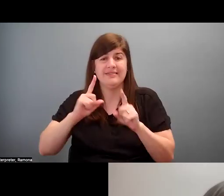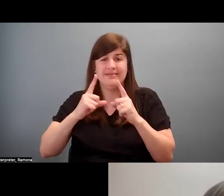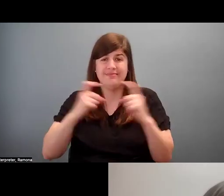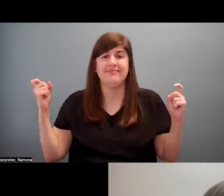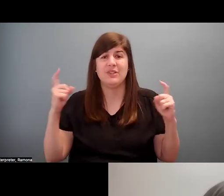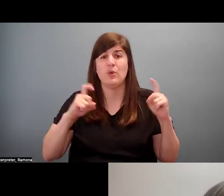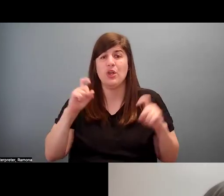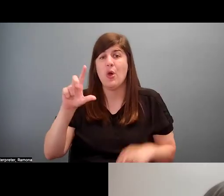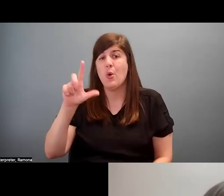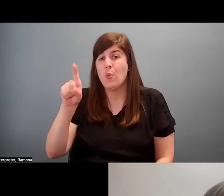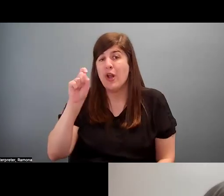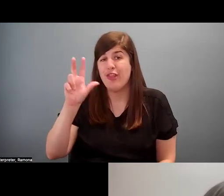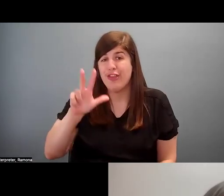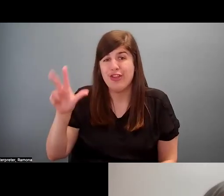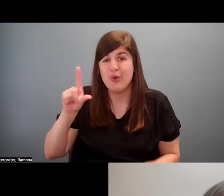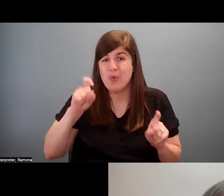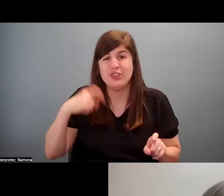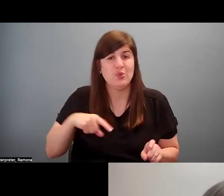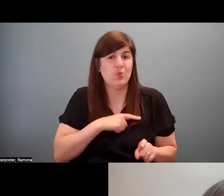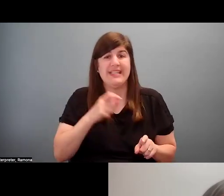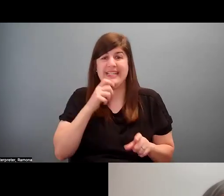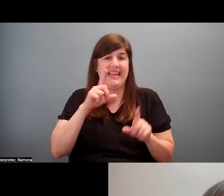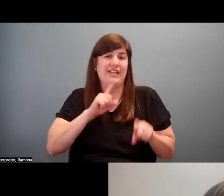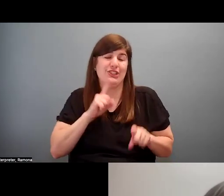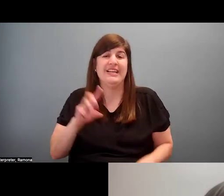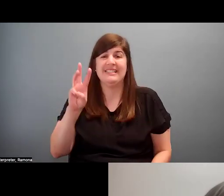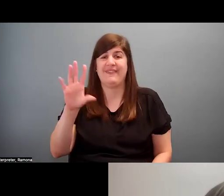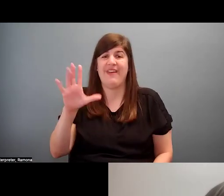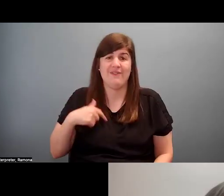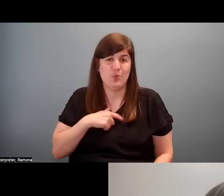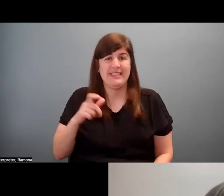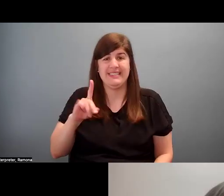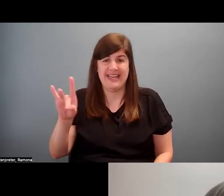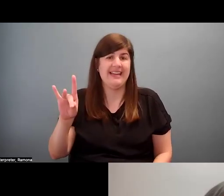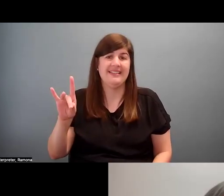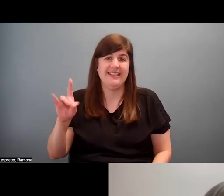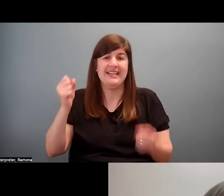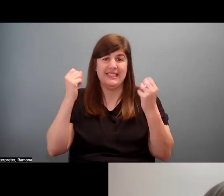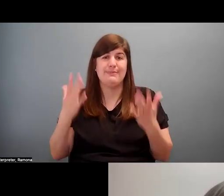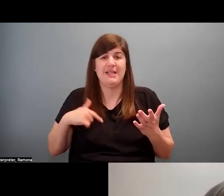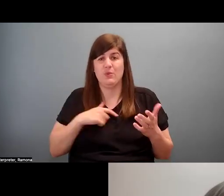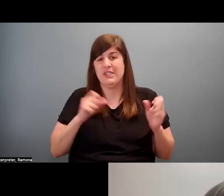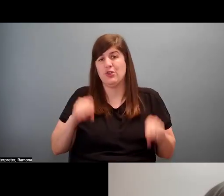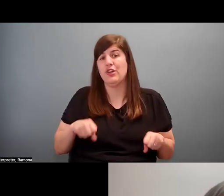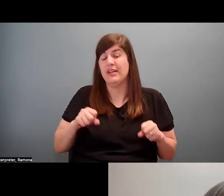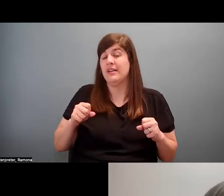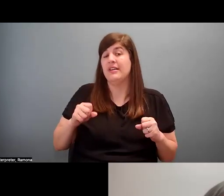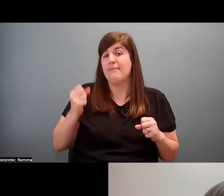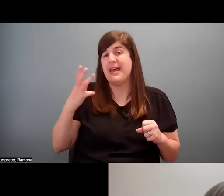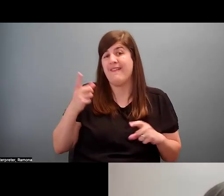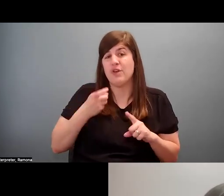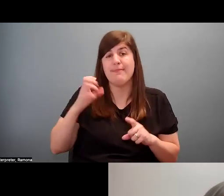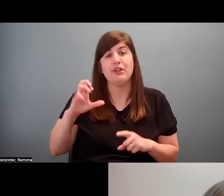had 133 questions that we didn't get to and 65 that we did. So we got through as many as we possibly could. We also got through a bunch from the